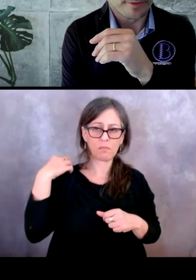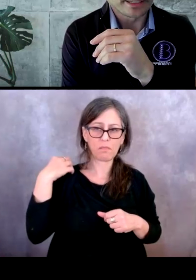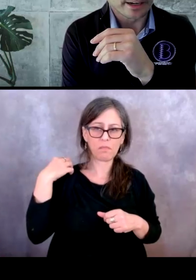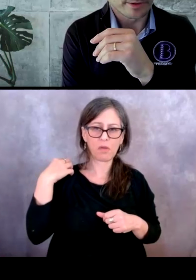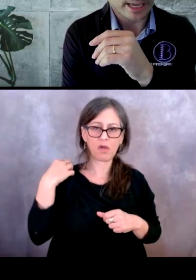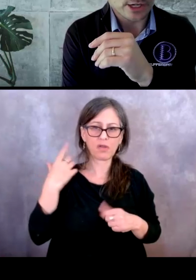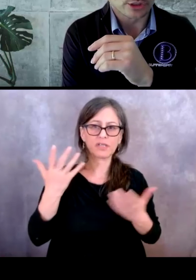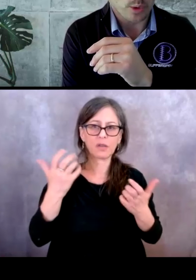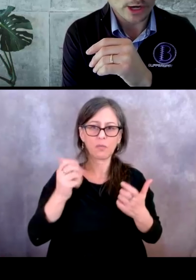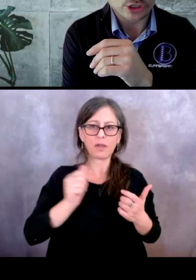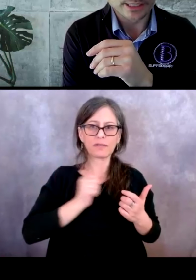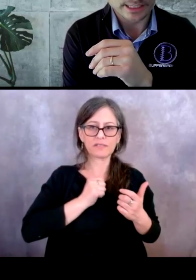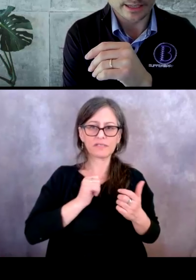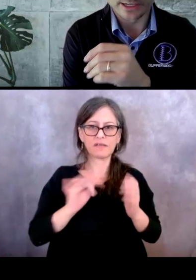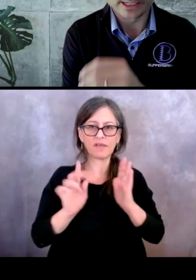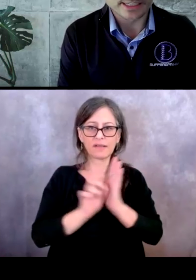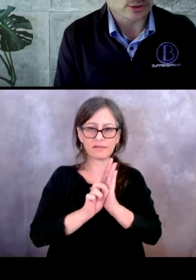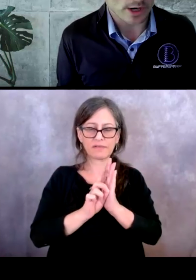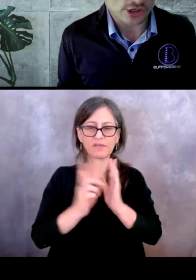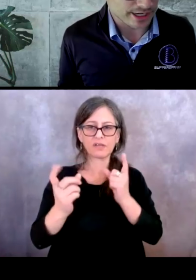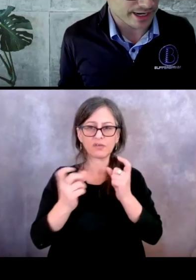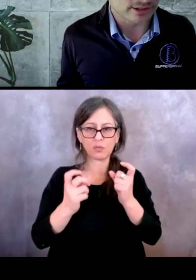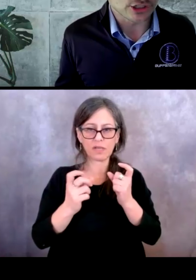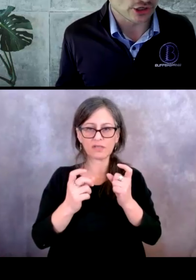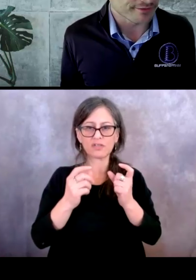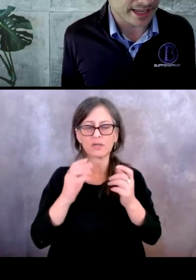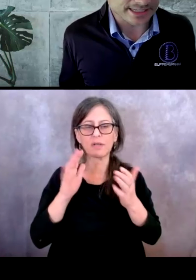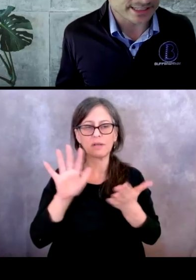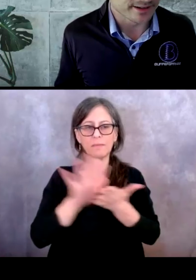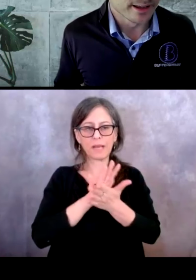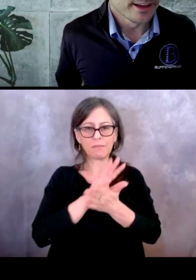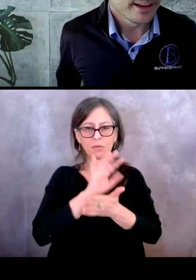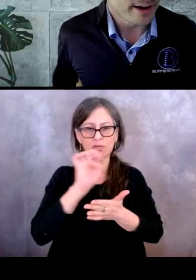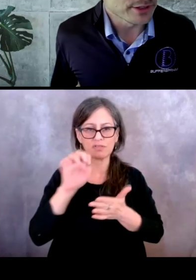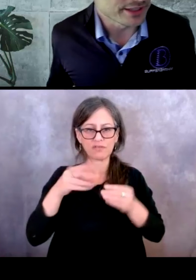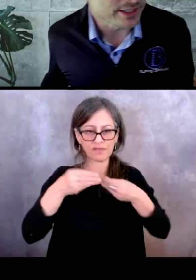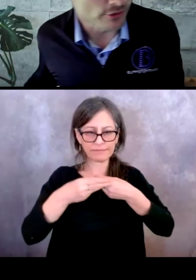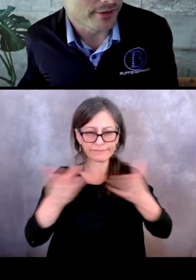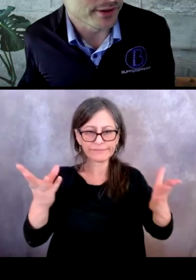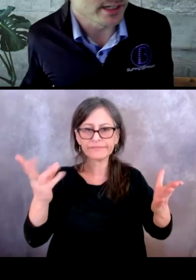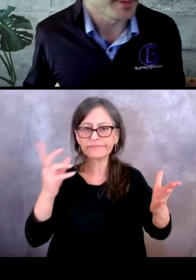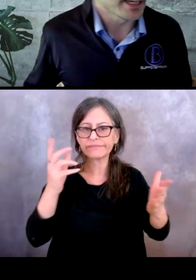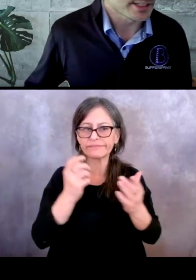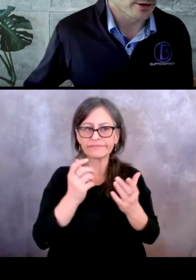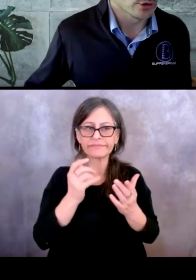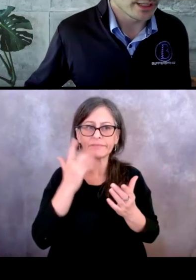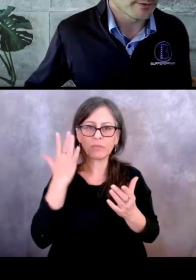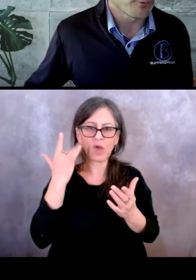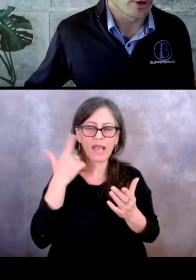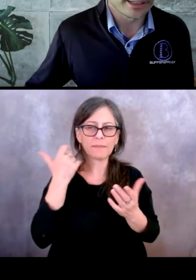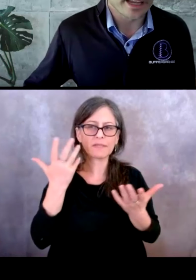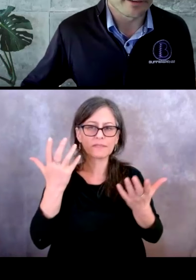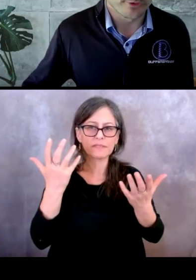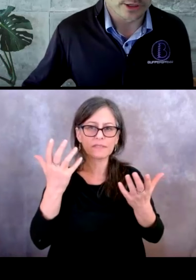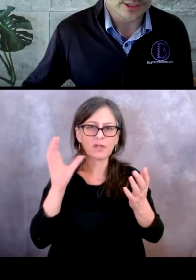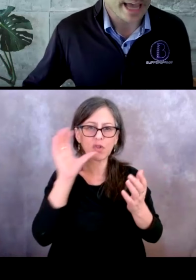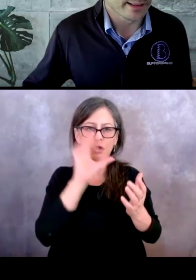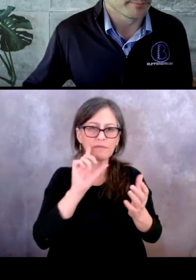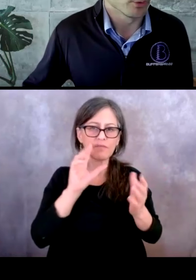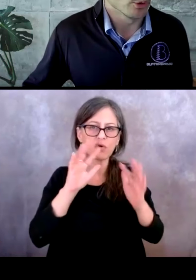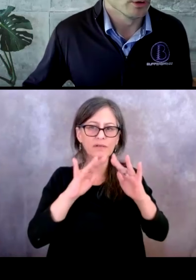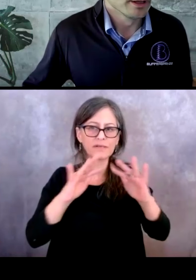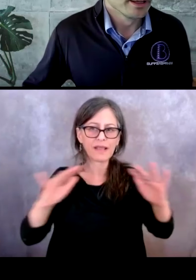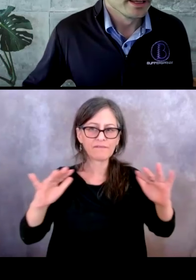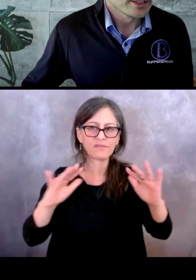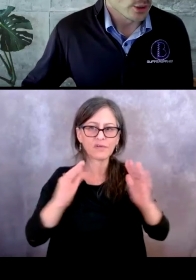these self-identification questions and giving us these questionnaires, surveys, and everything that's around there is because they are looking for a diverse